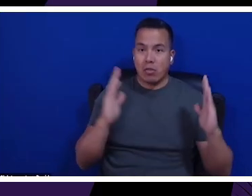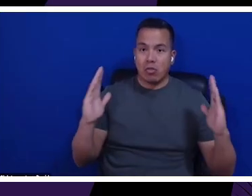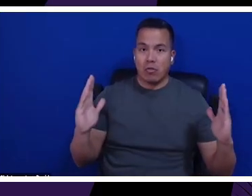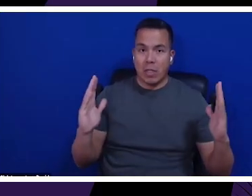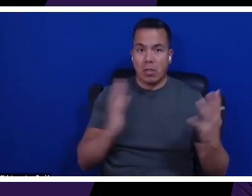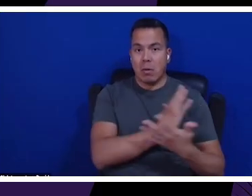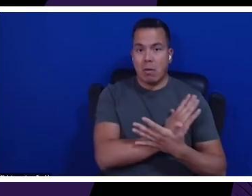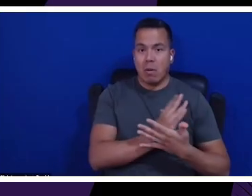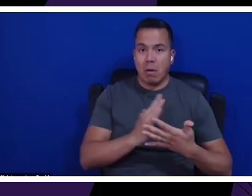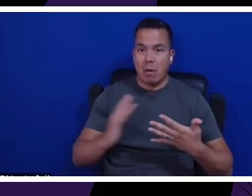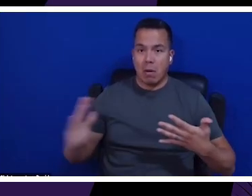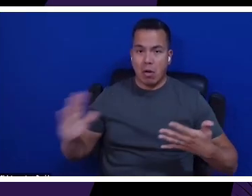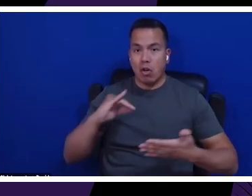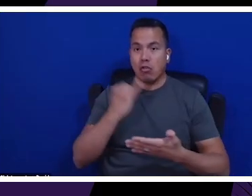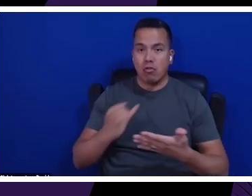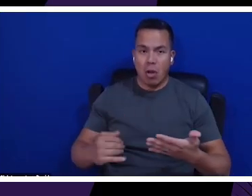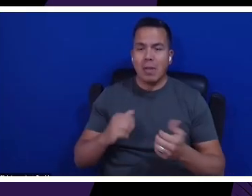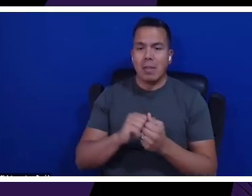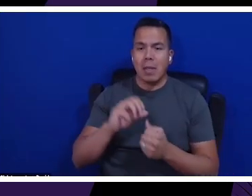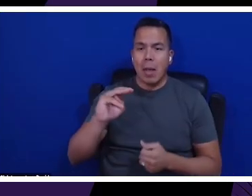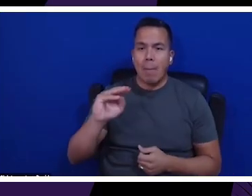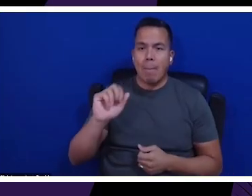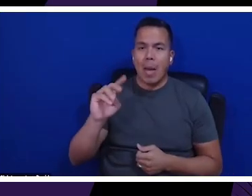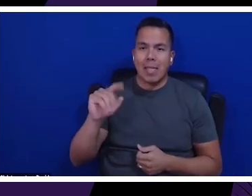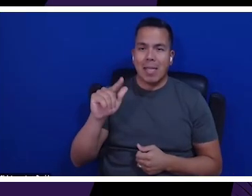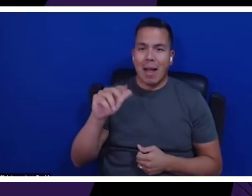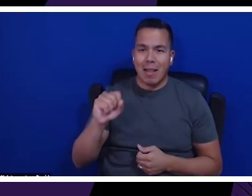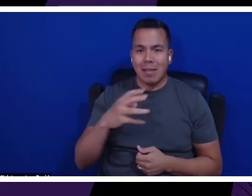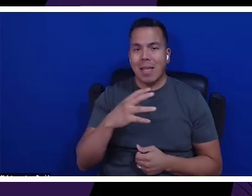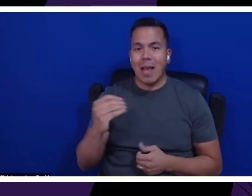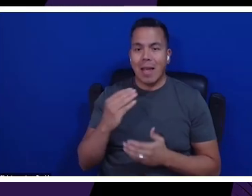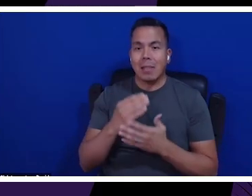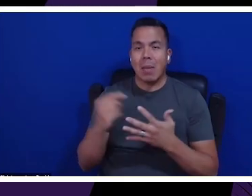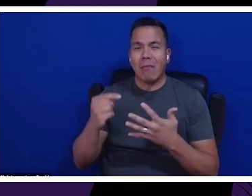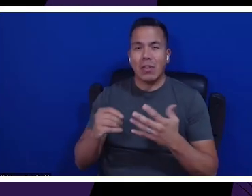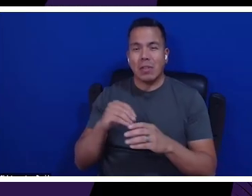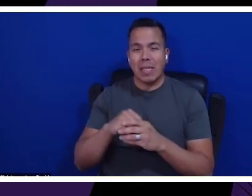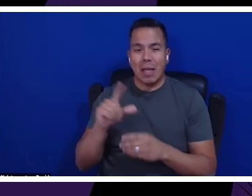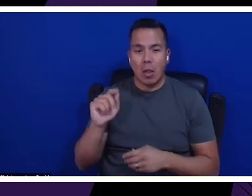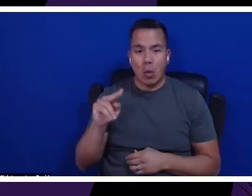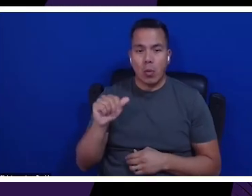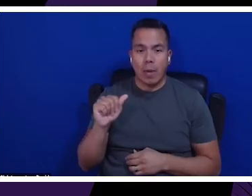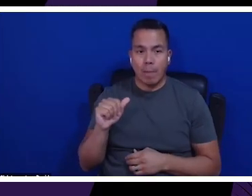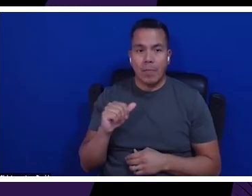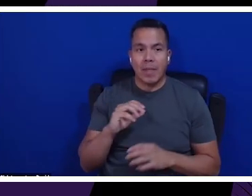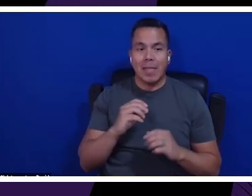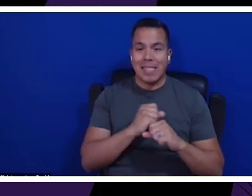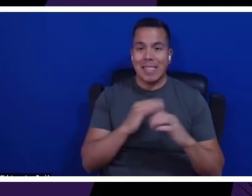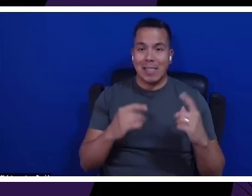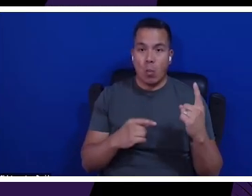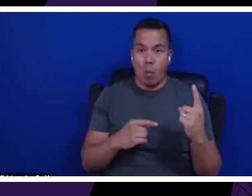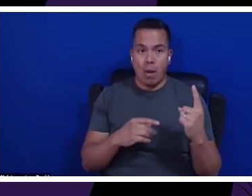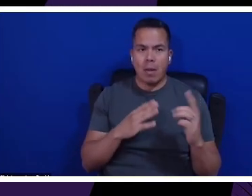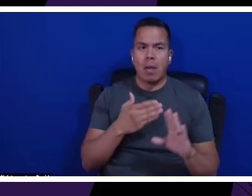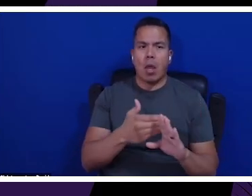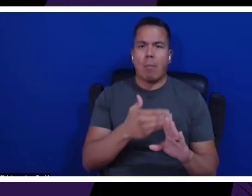mandalas, her work with mandalas and the features of Luna. Scene one is this pre-recorded video of